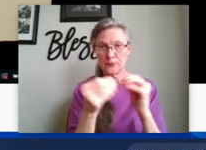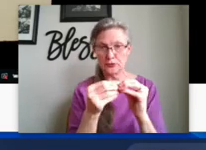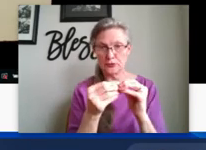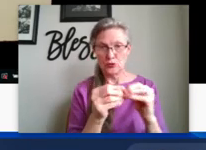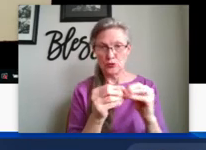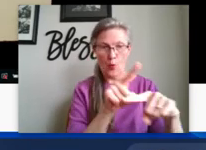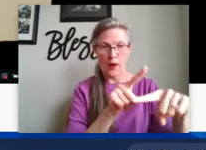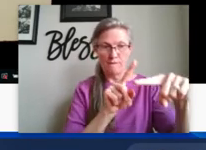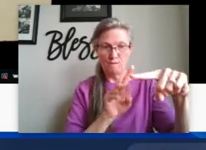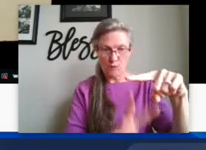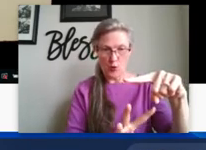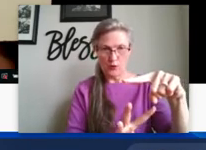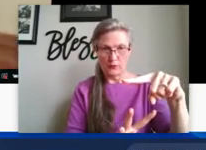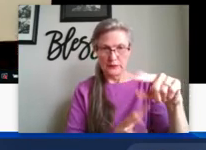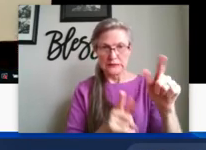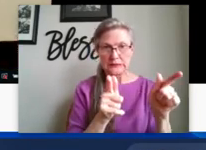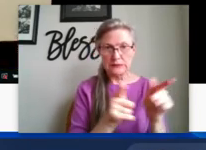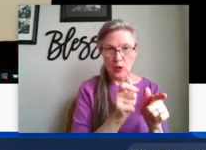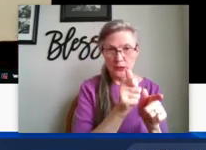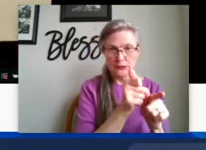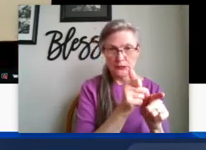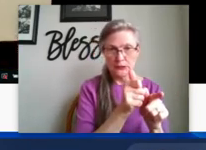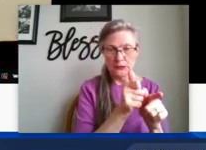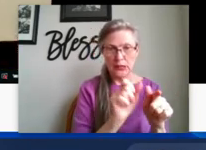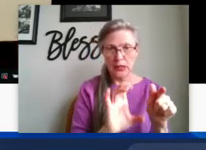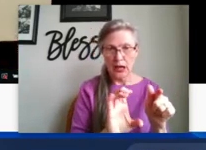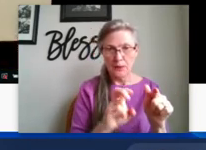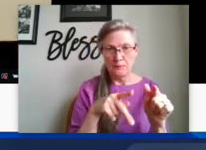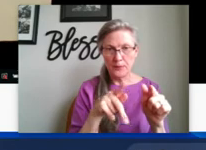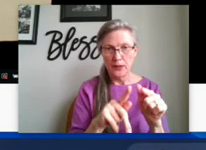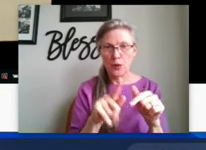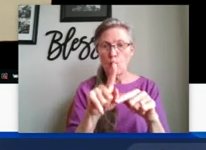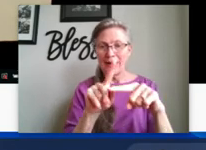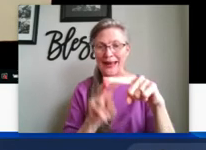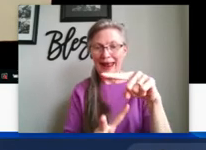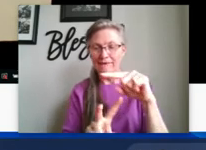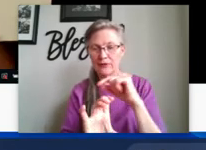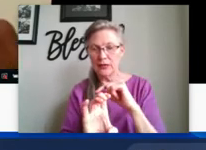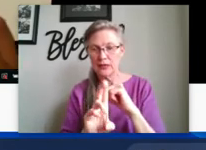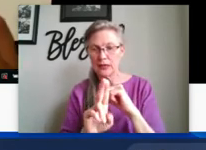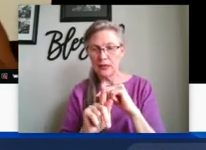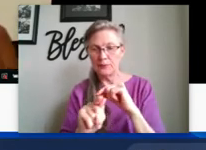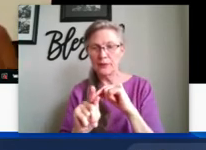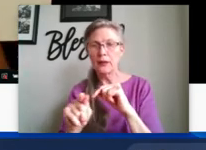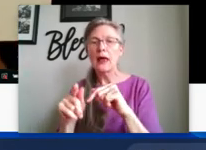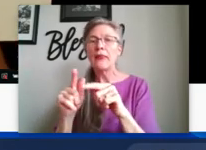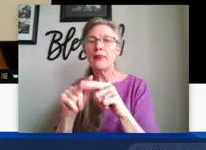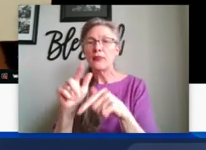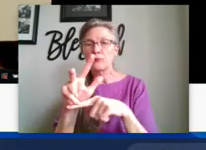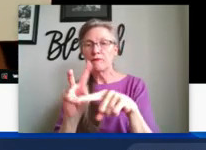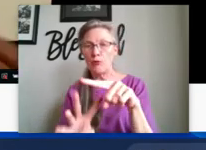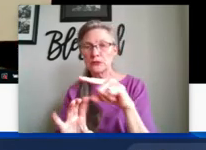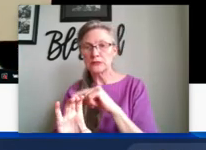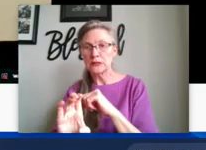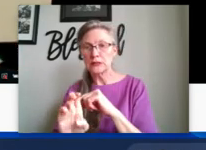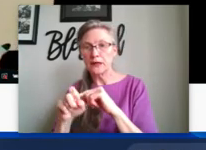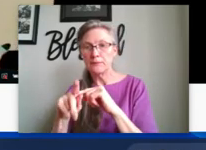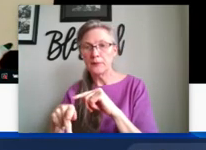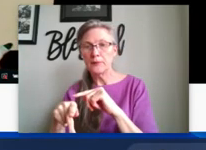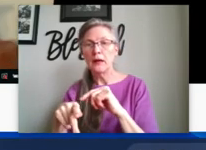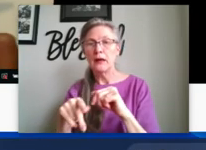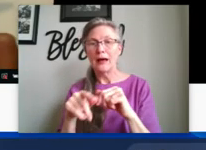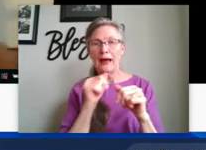1/4, because that's my smallest. Then I have 1/2, that's in the middle. And then 3/4. So notice I'm not going